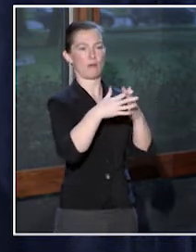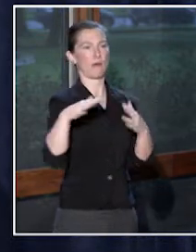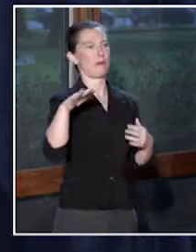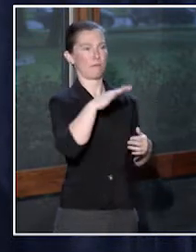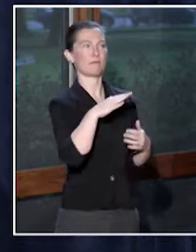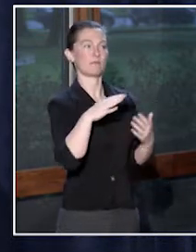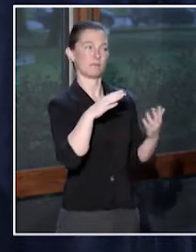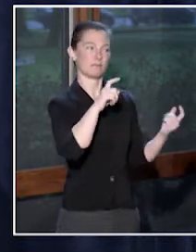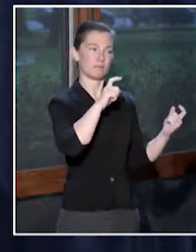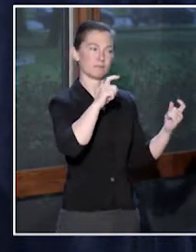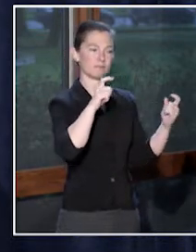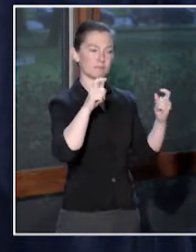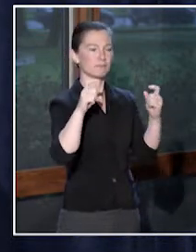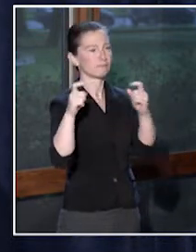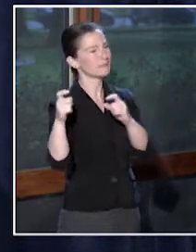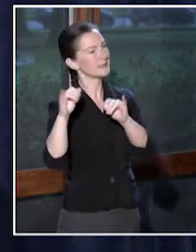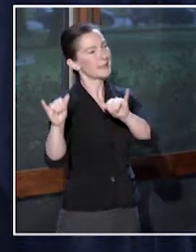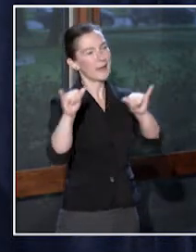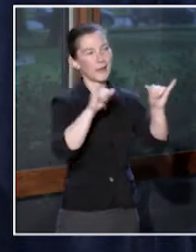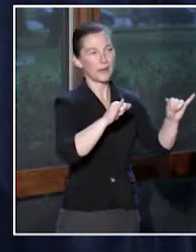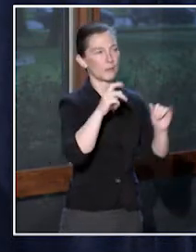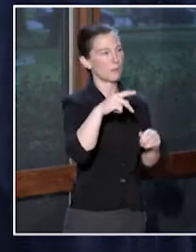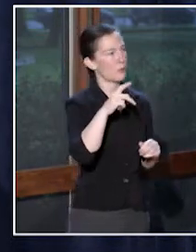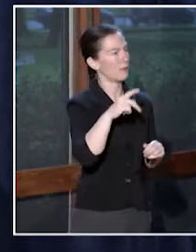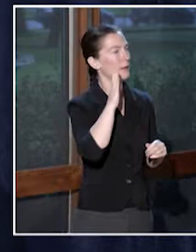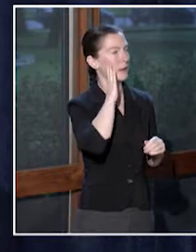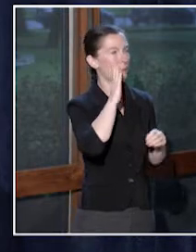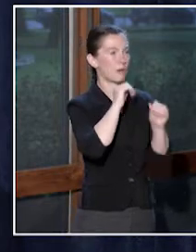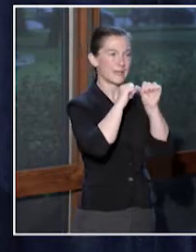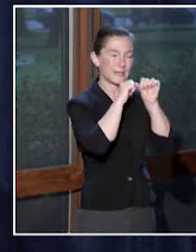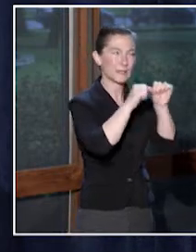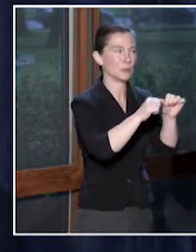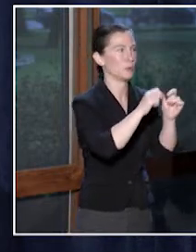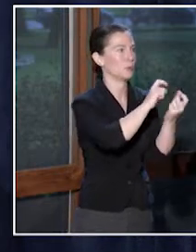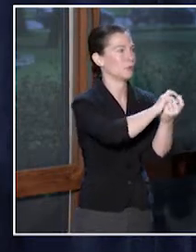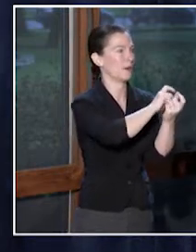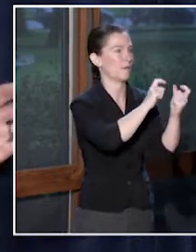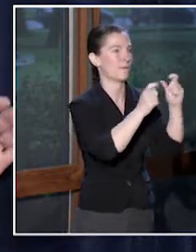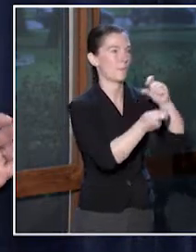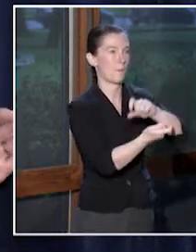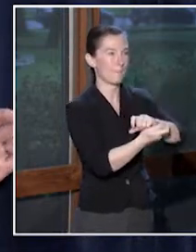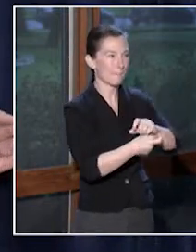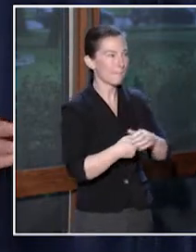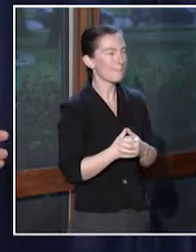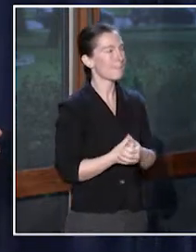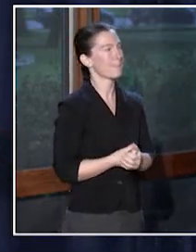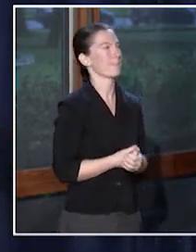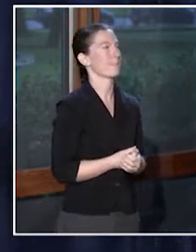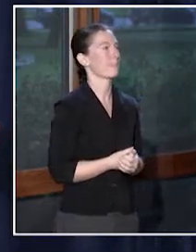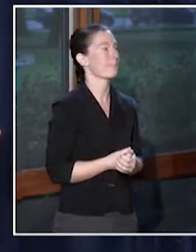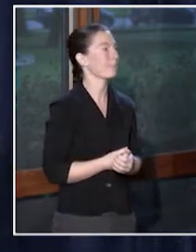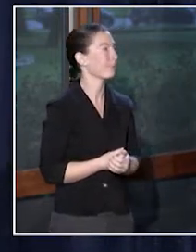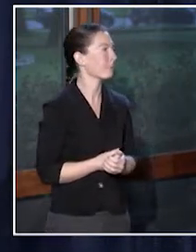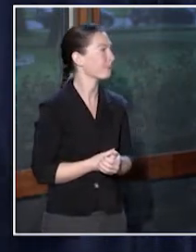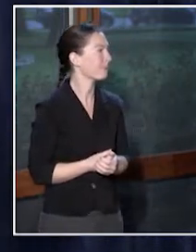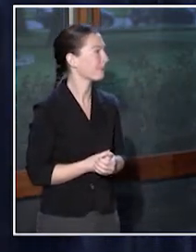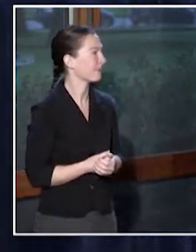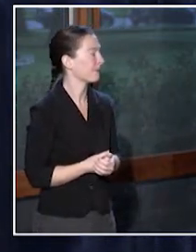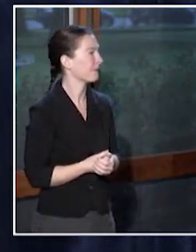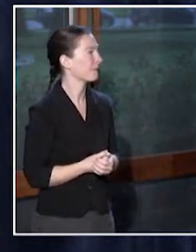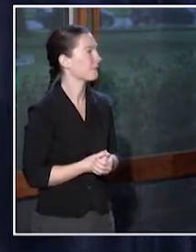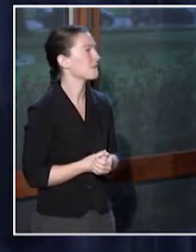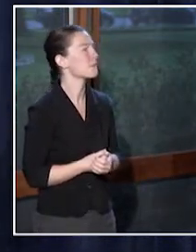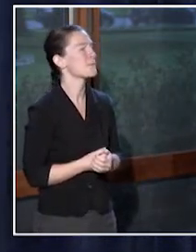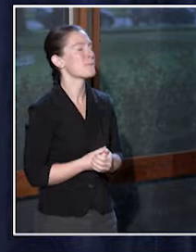continue to experience a transformation as well. Back to the surveys and the focus